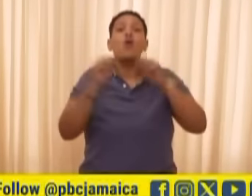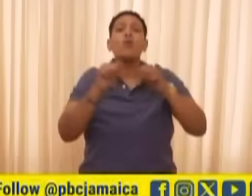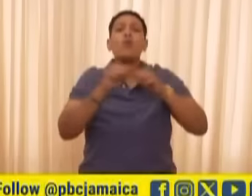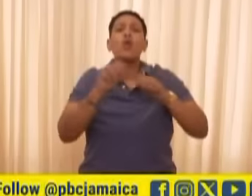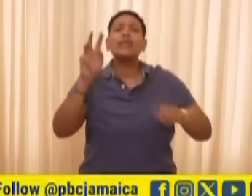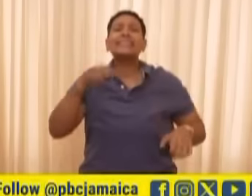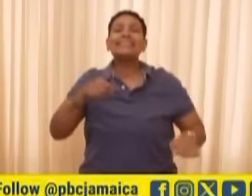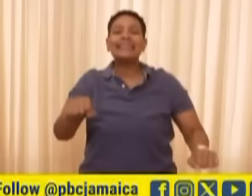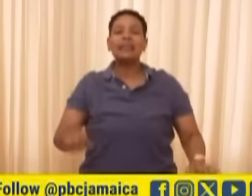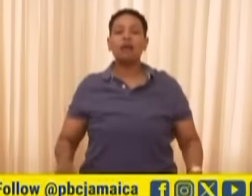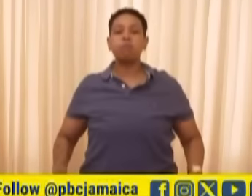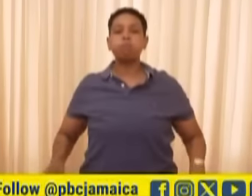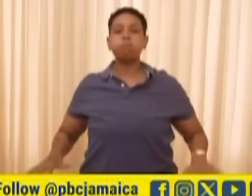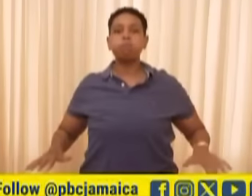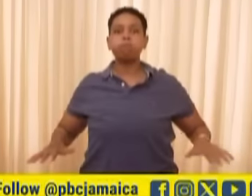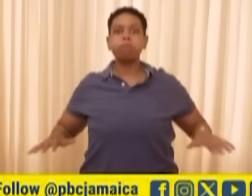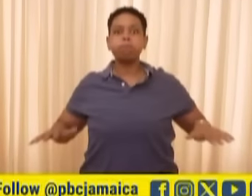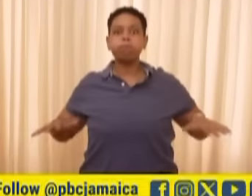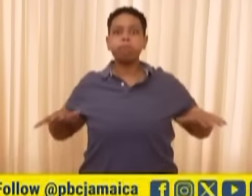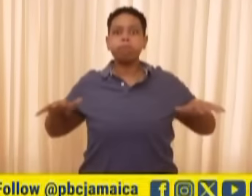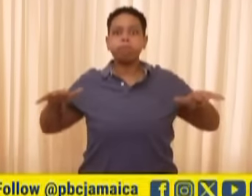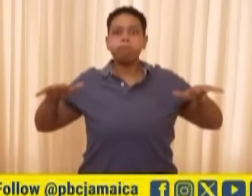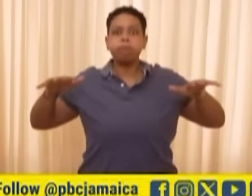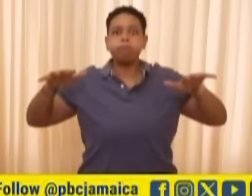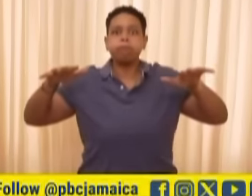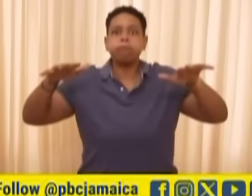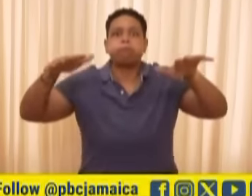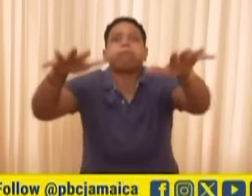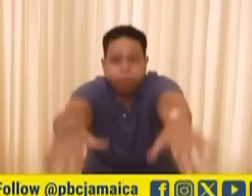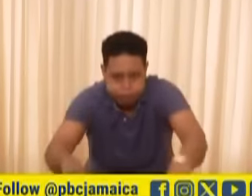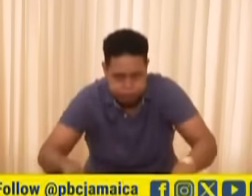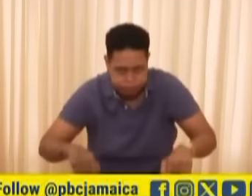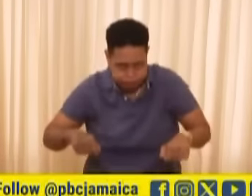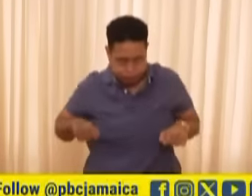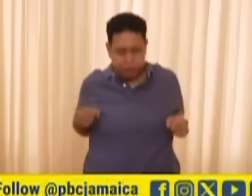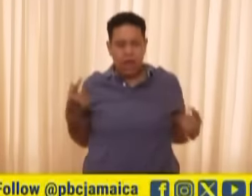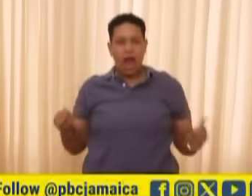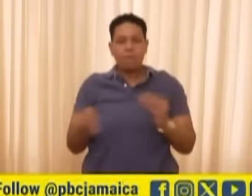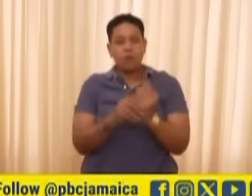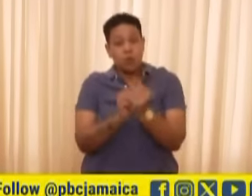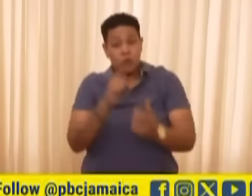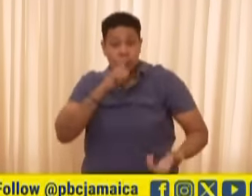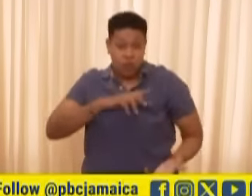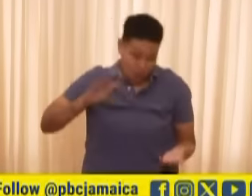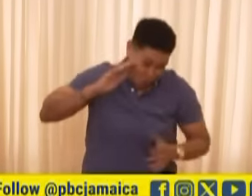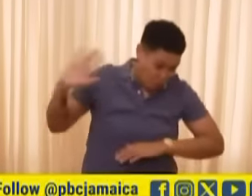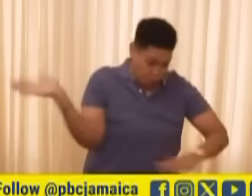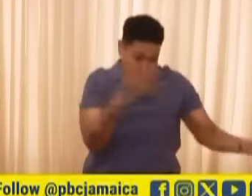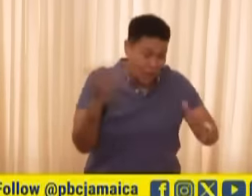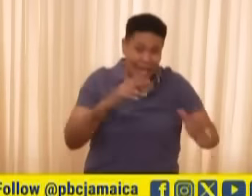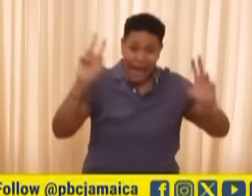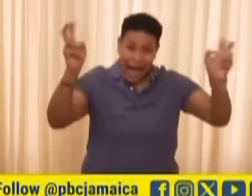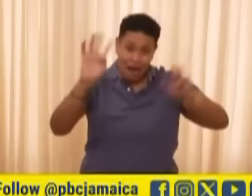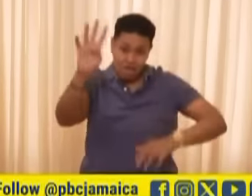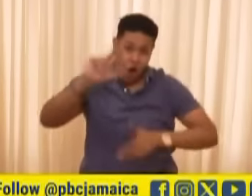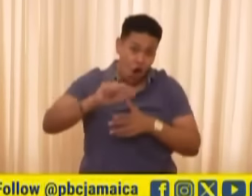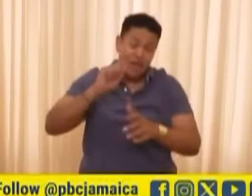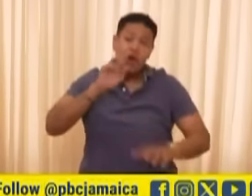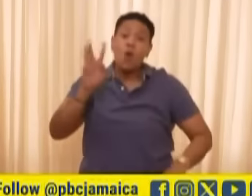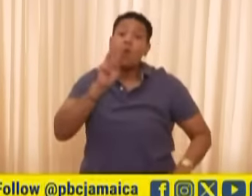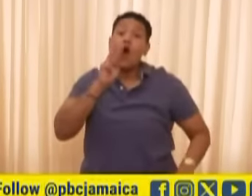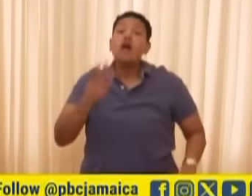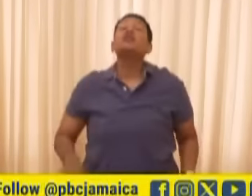waters of the sea. With these tremendous winds that a Category 4 hurricane could produce, that will push the